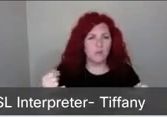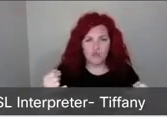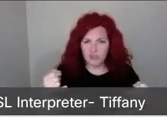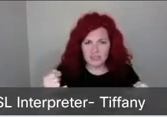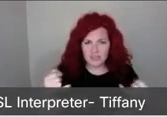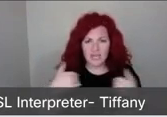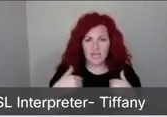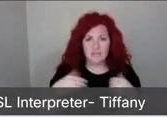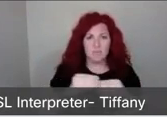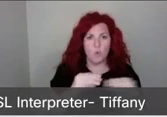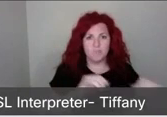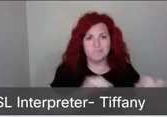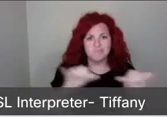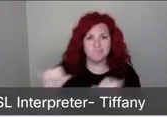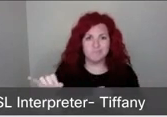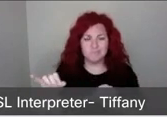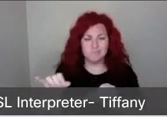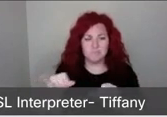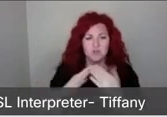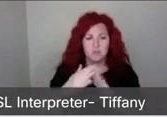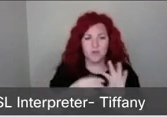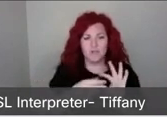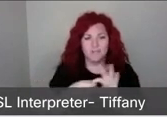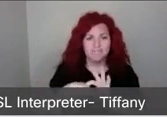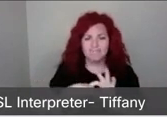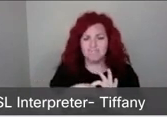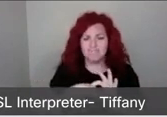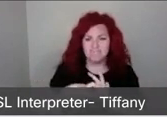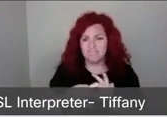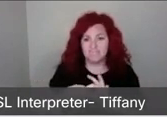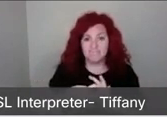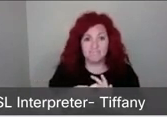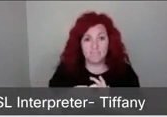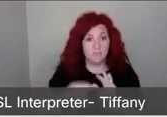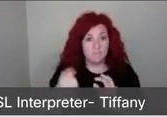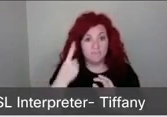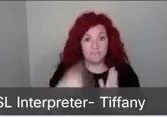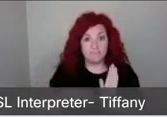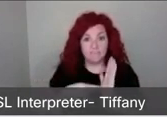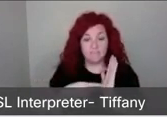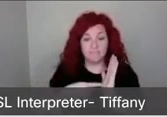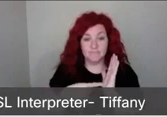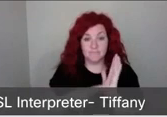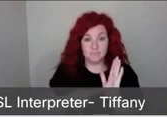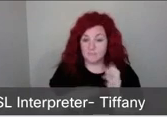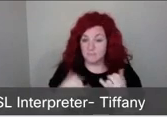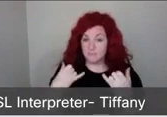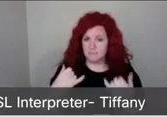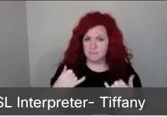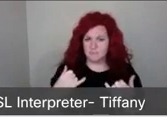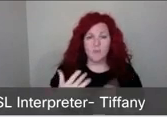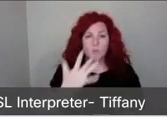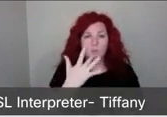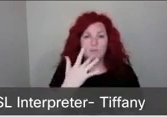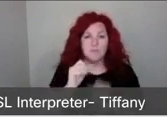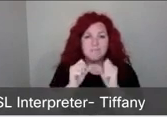more commonalities and community ties. And the representation we have now, we want to continue that